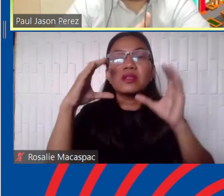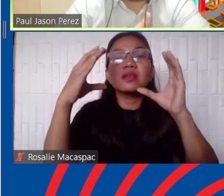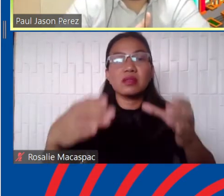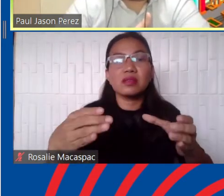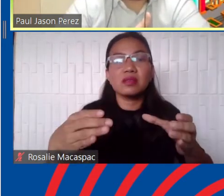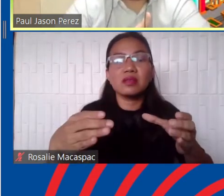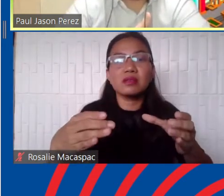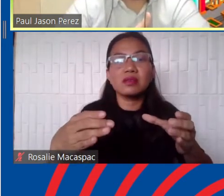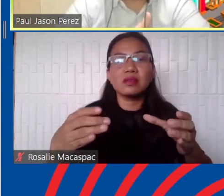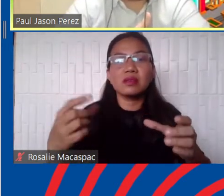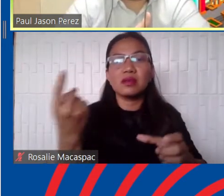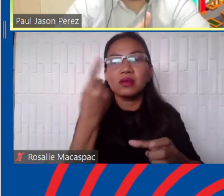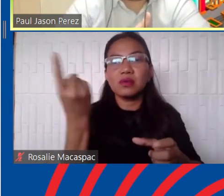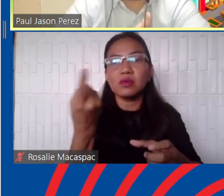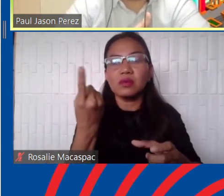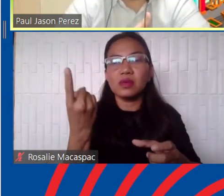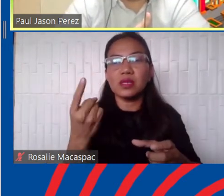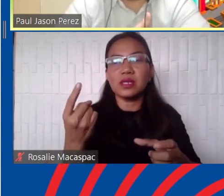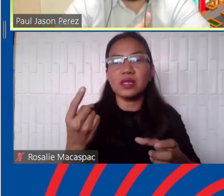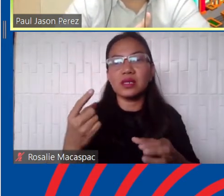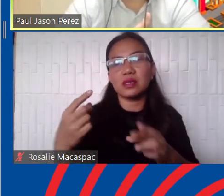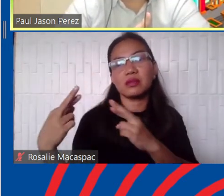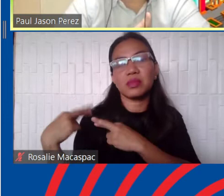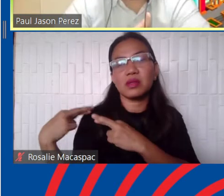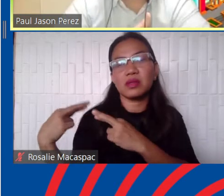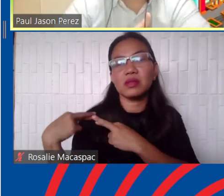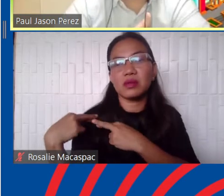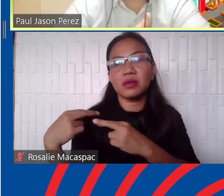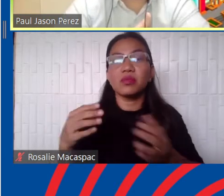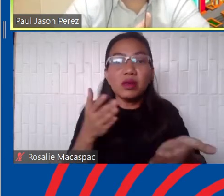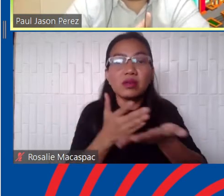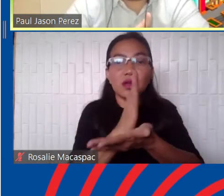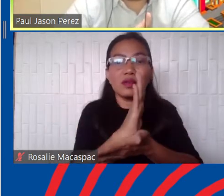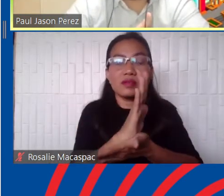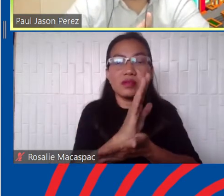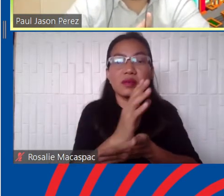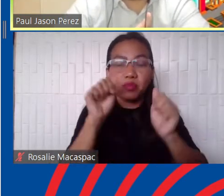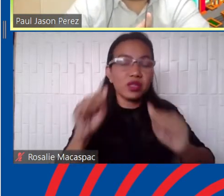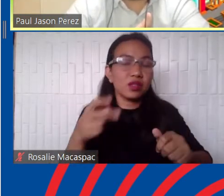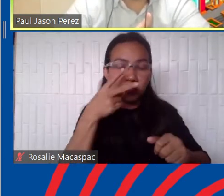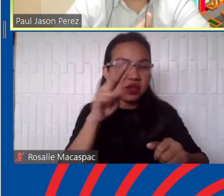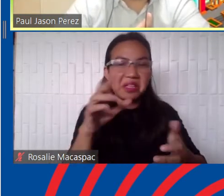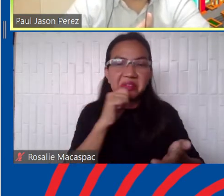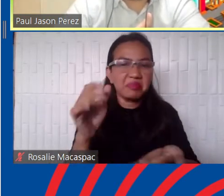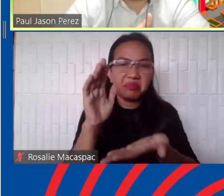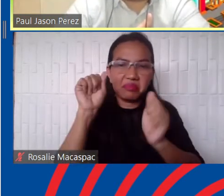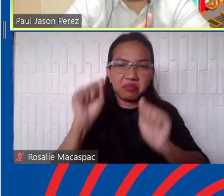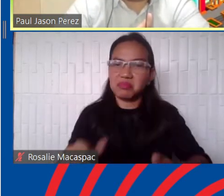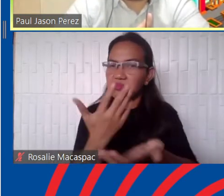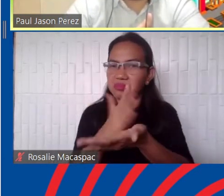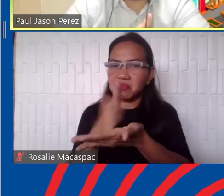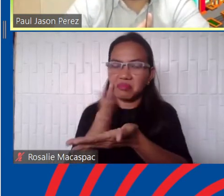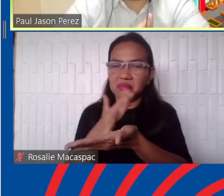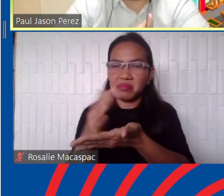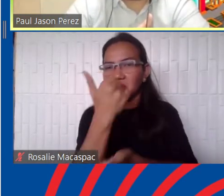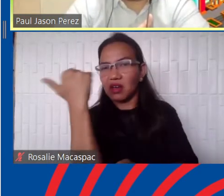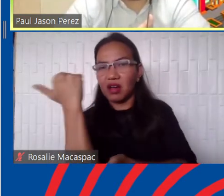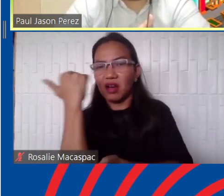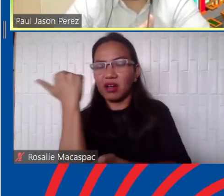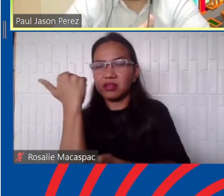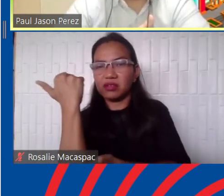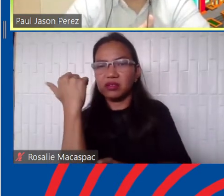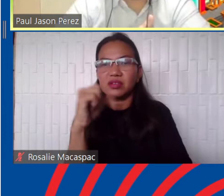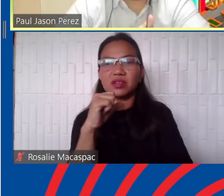or only Australian citizens have the right to view that. So hindi mo siya pwedeng i-share sa non-citizen of